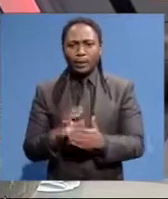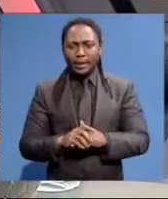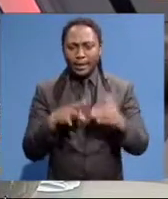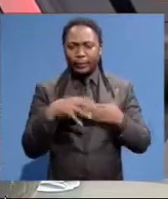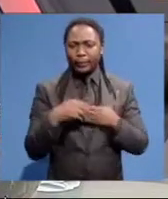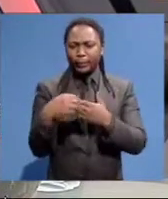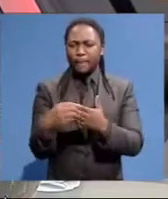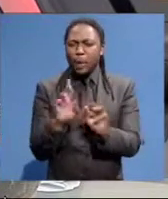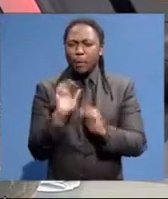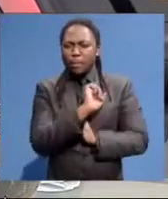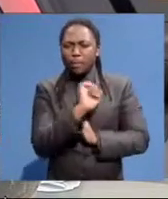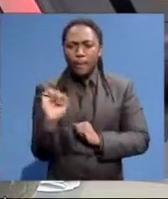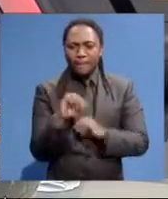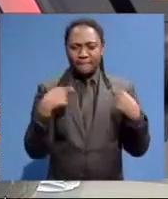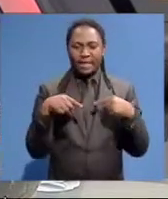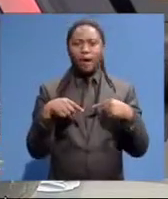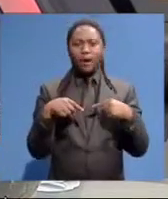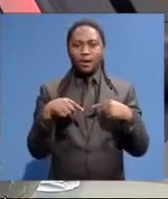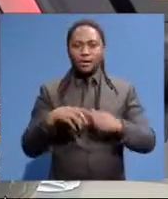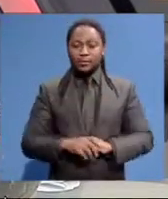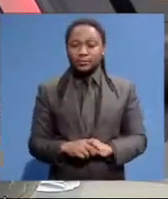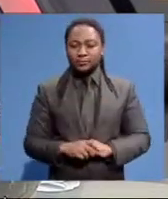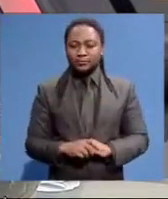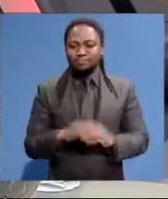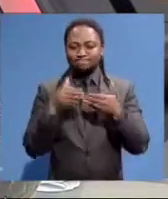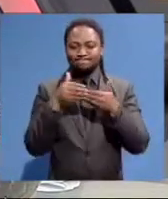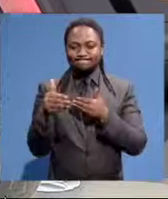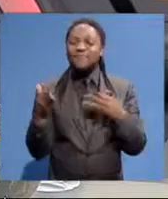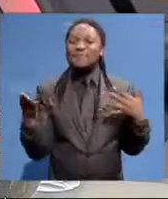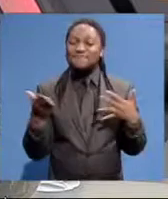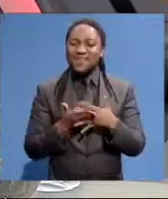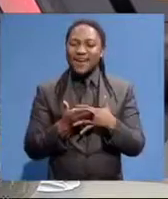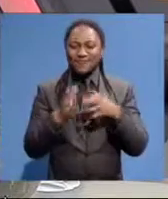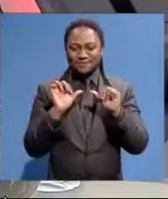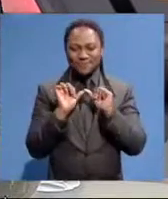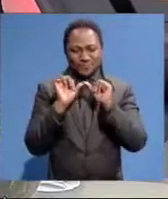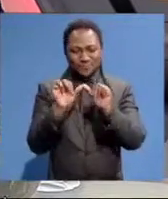by their hopes and not by their fears. And when we return, we continue with the